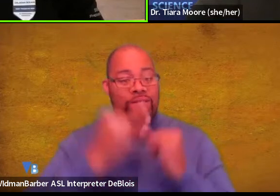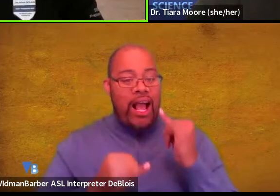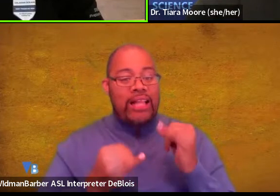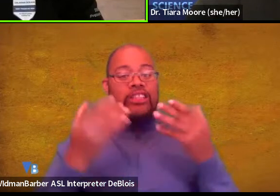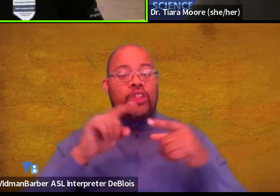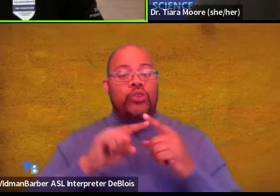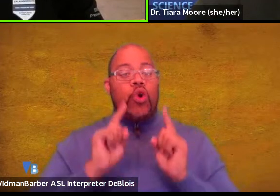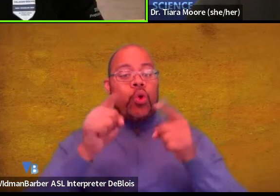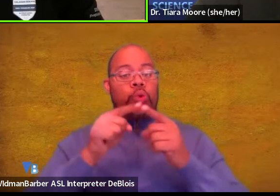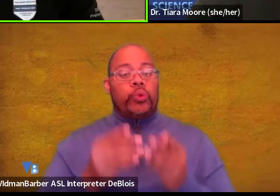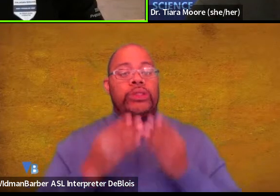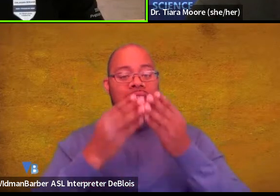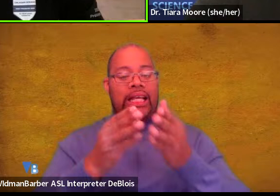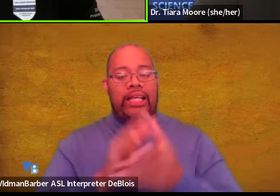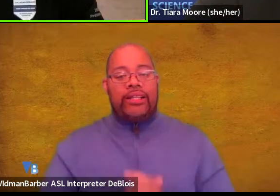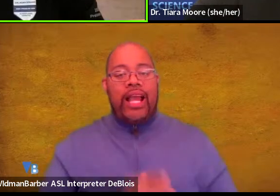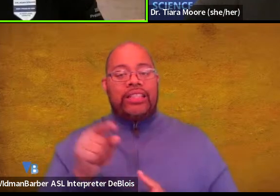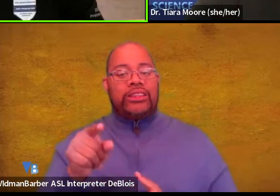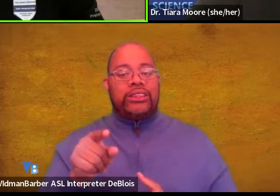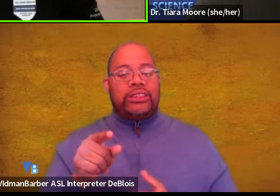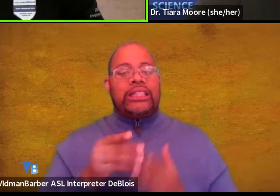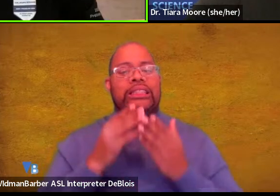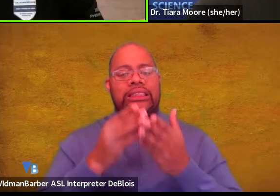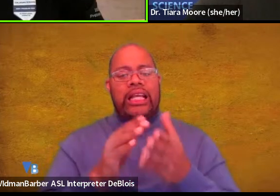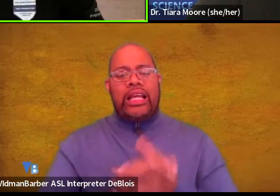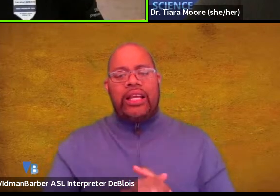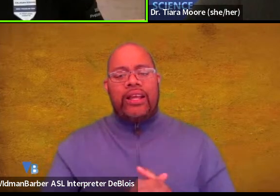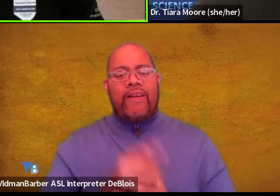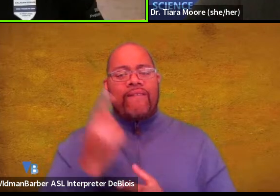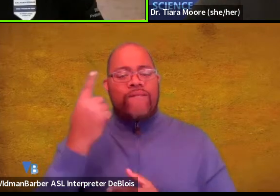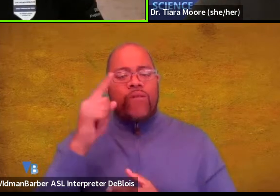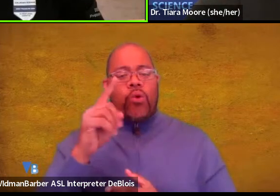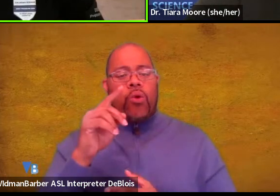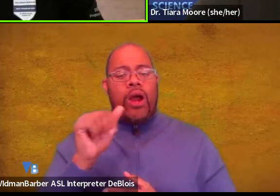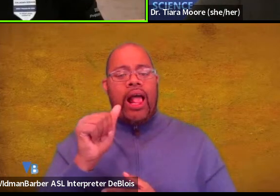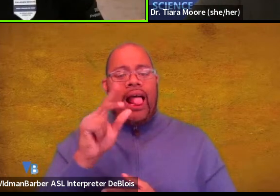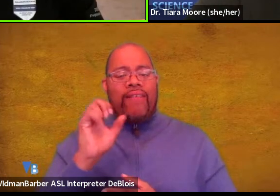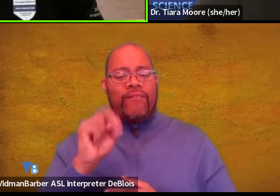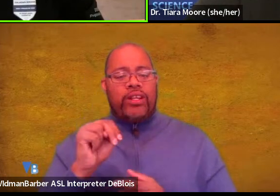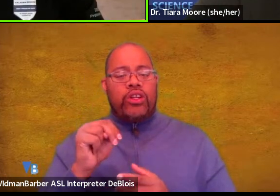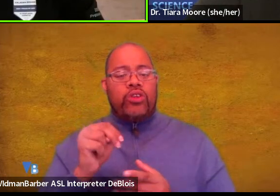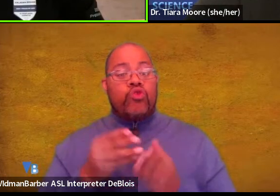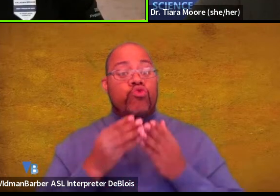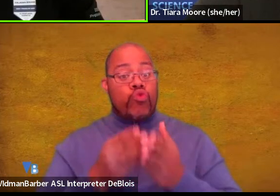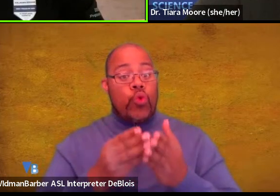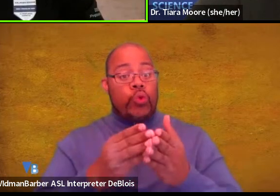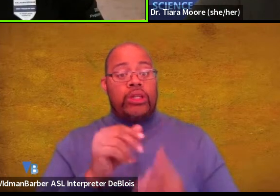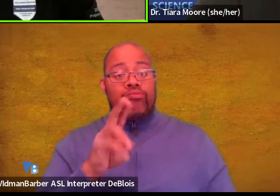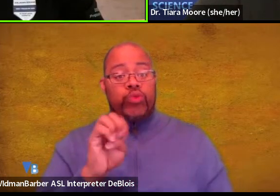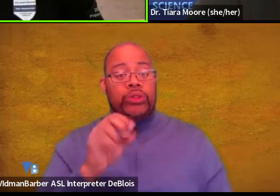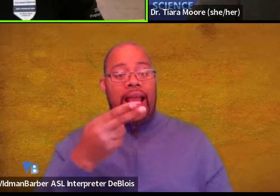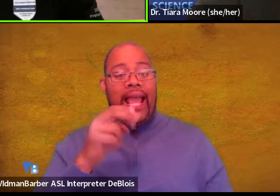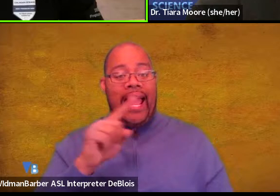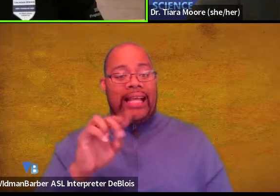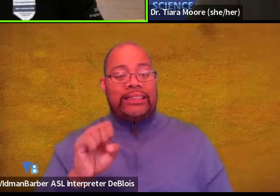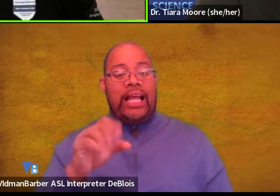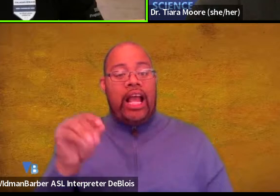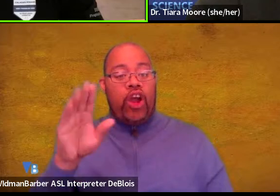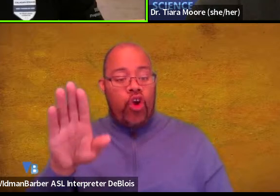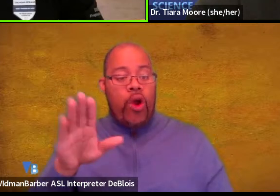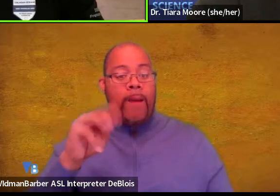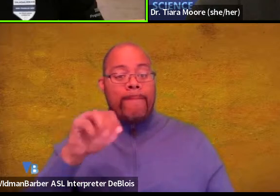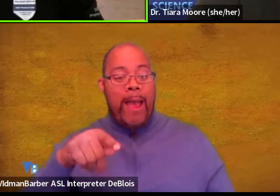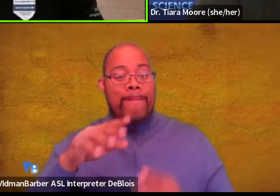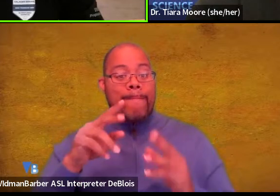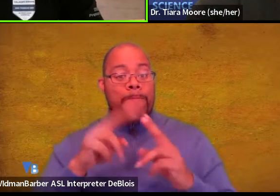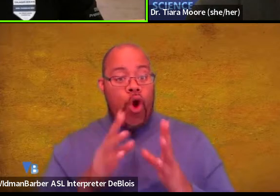to go to sea, and she was at sea for an Alvin cruise, and Bruce Hazen, her mapping